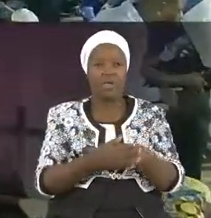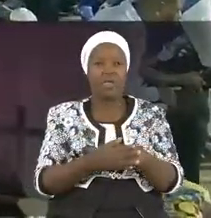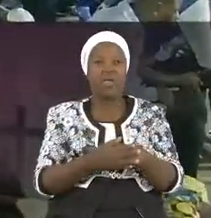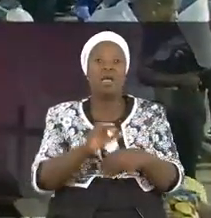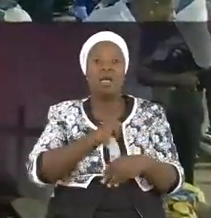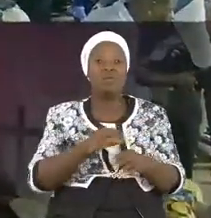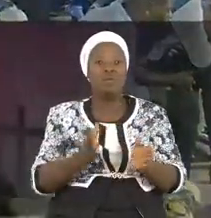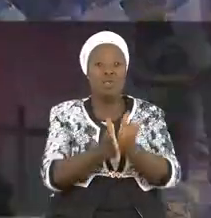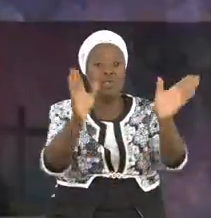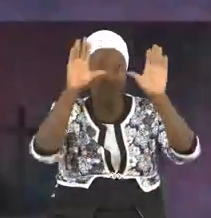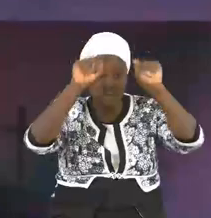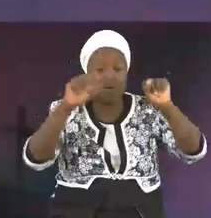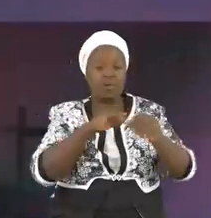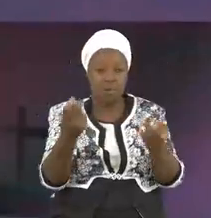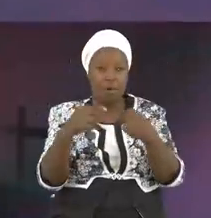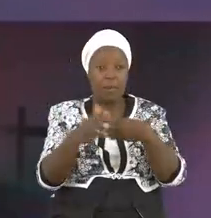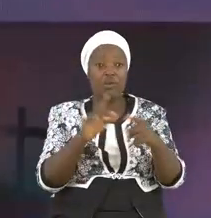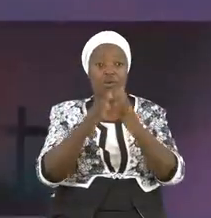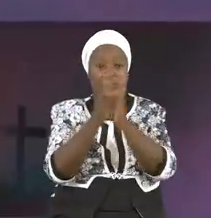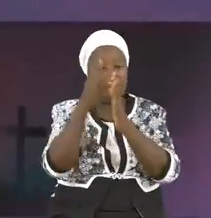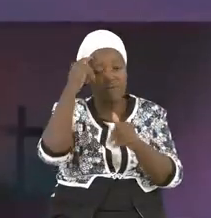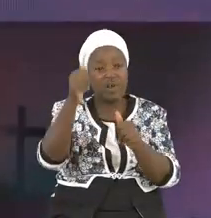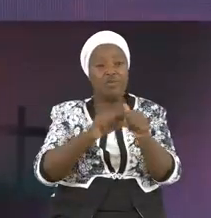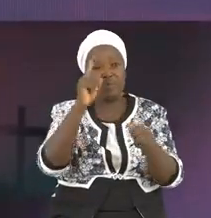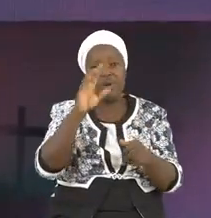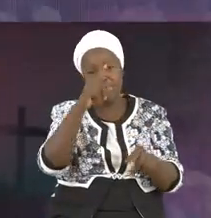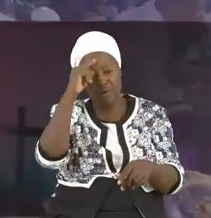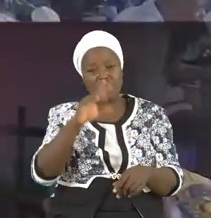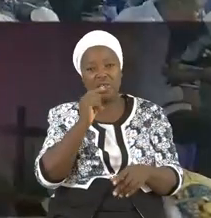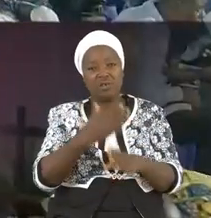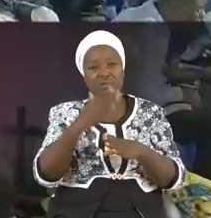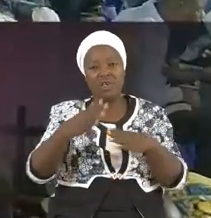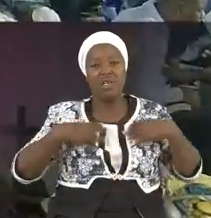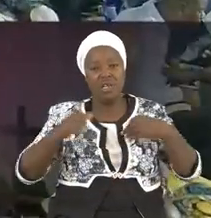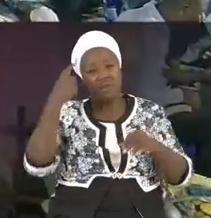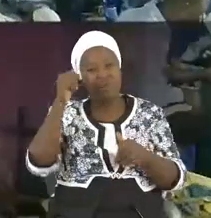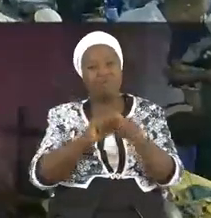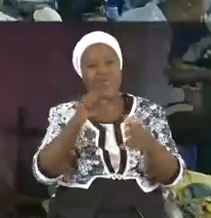healing, recovery for everyone tonight in Jesus' name. Amen.